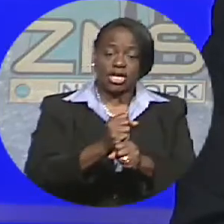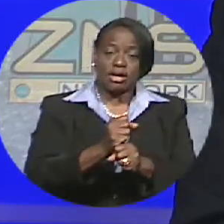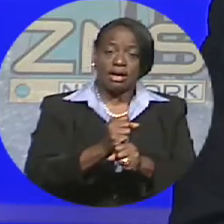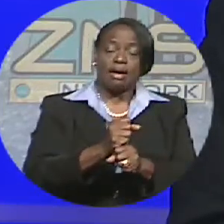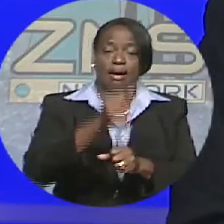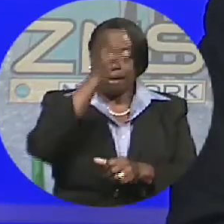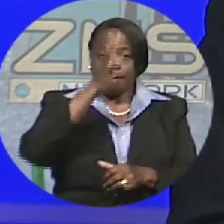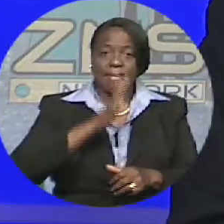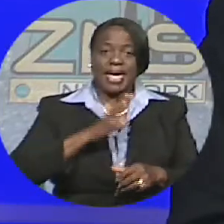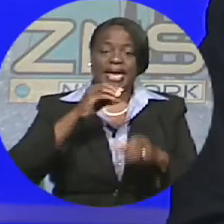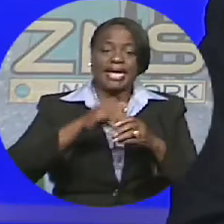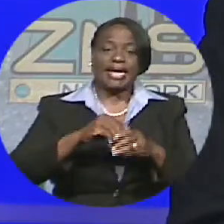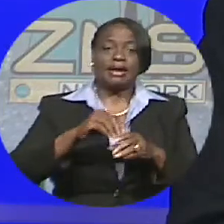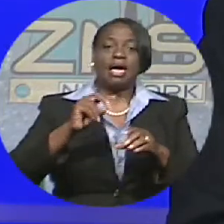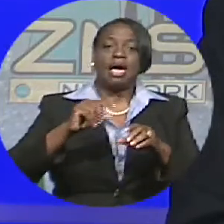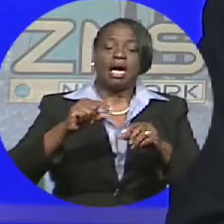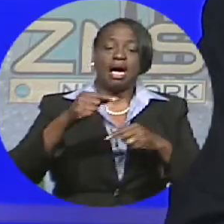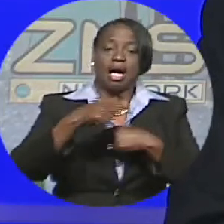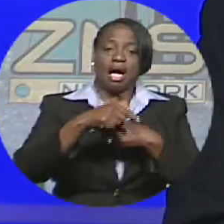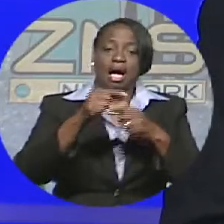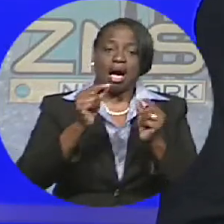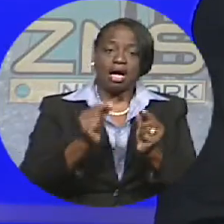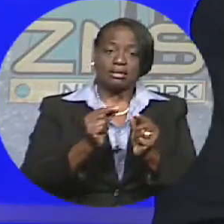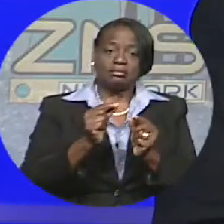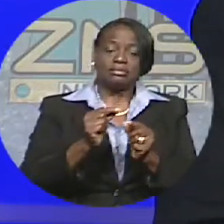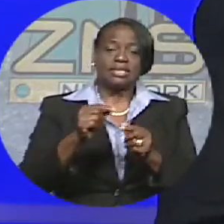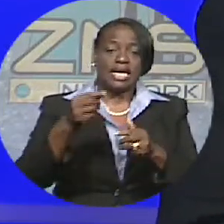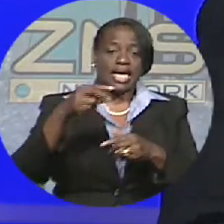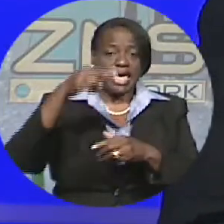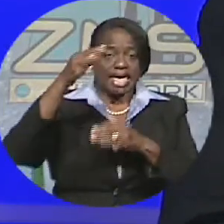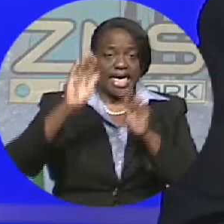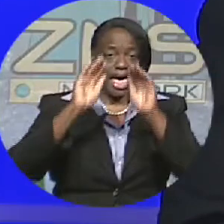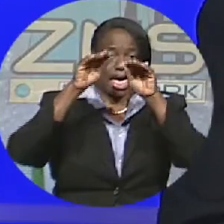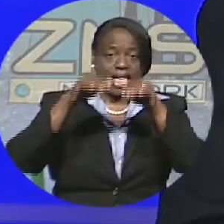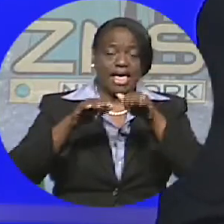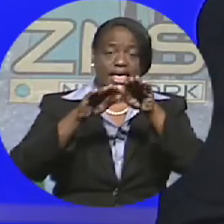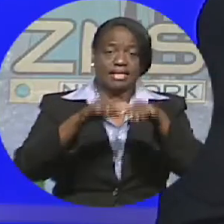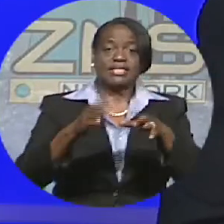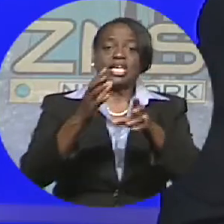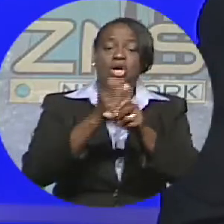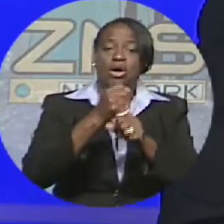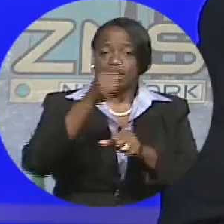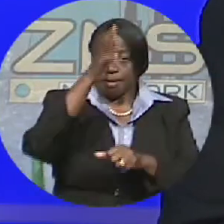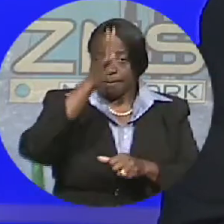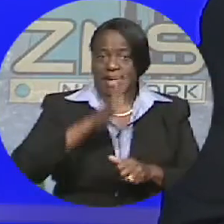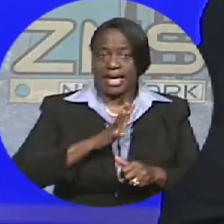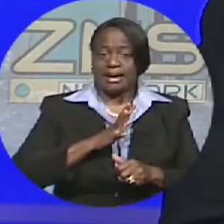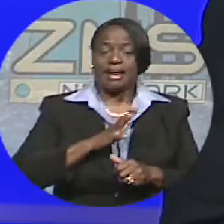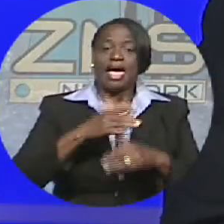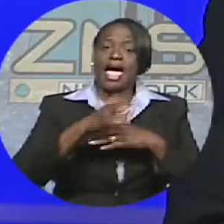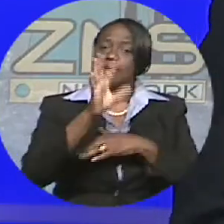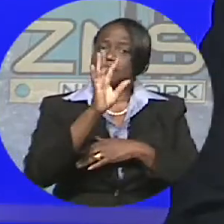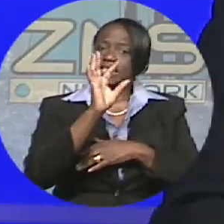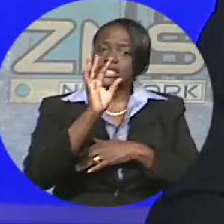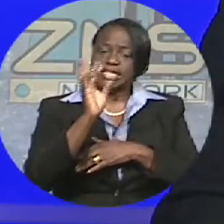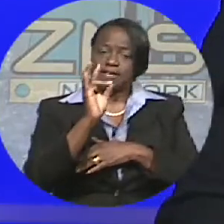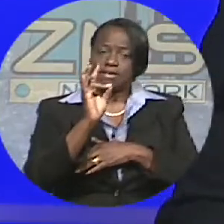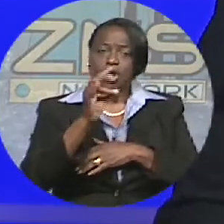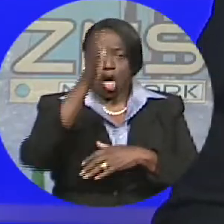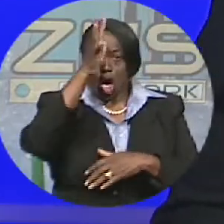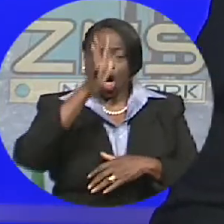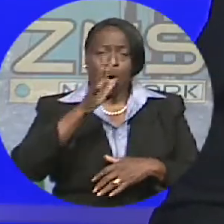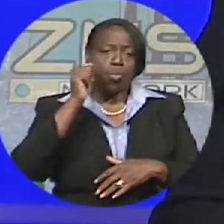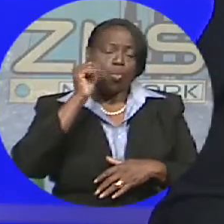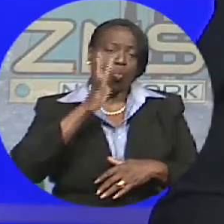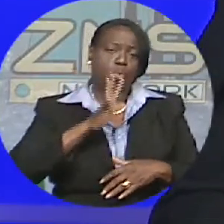he committed an armed robbery on Friday, November 21st. According to reports, shortly after 7 a.m., a woman had just walked outside of her residence located